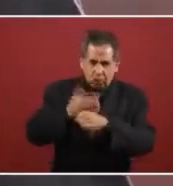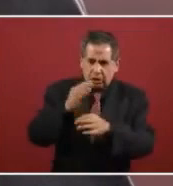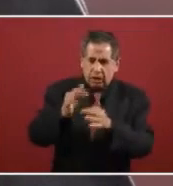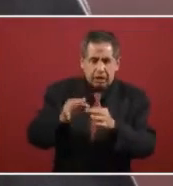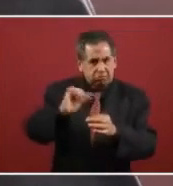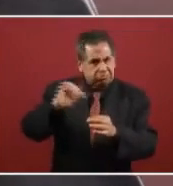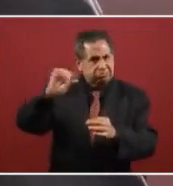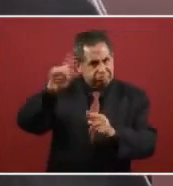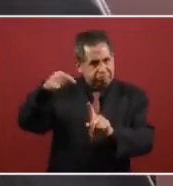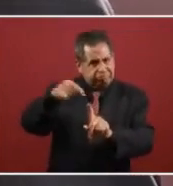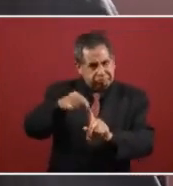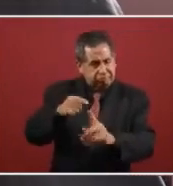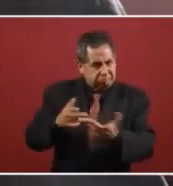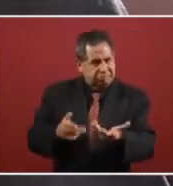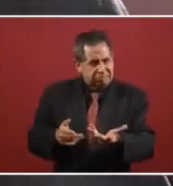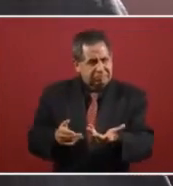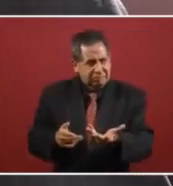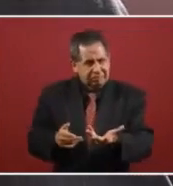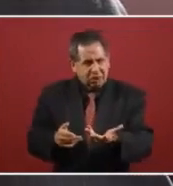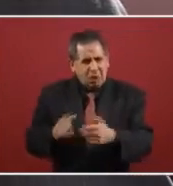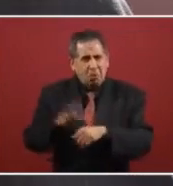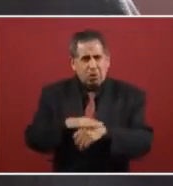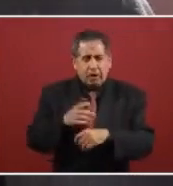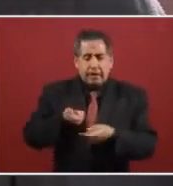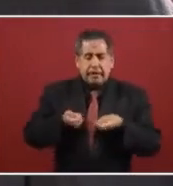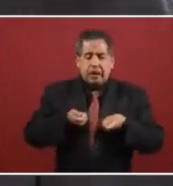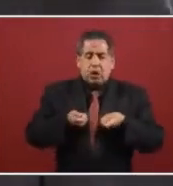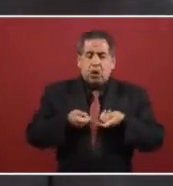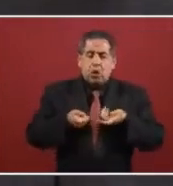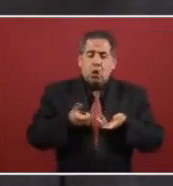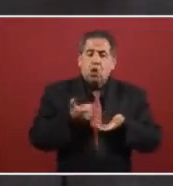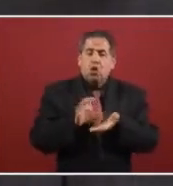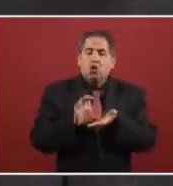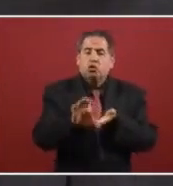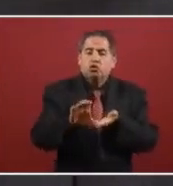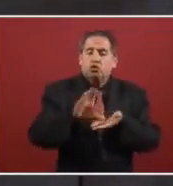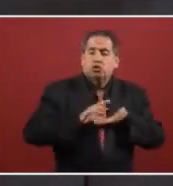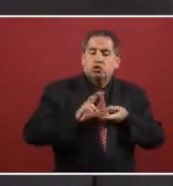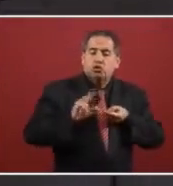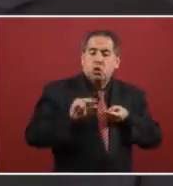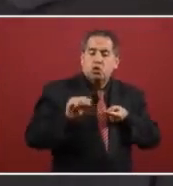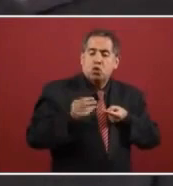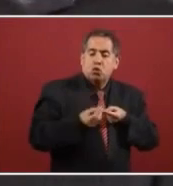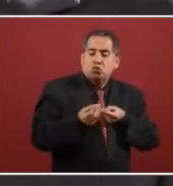that's responsible, prepared. Why administer